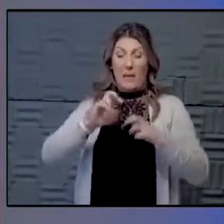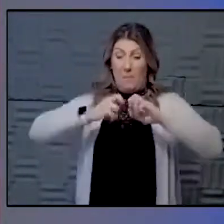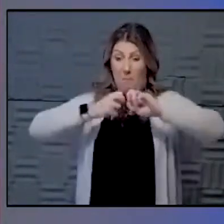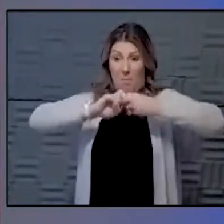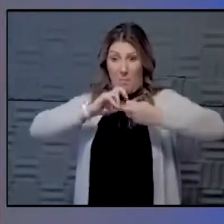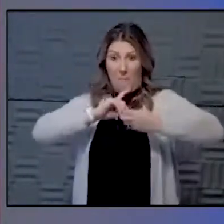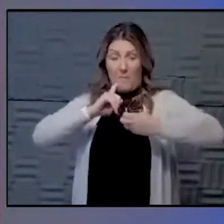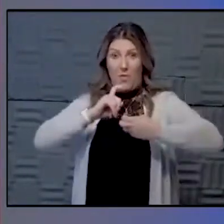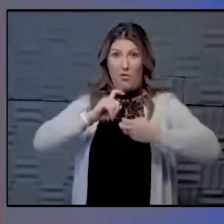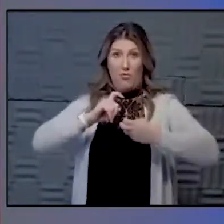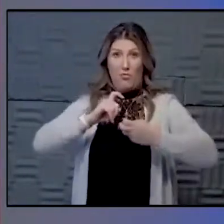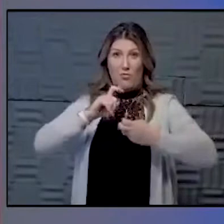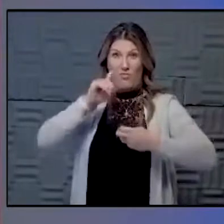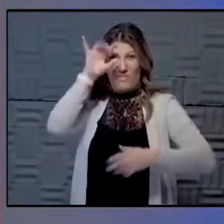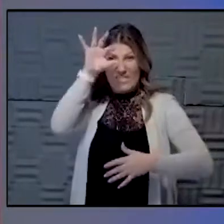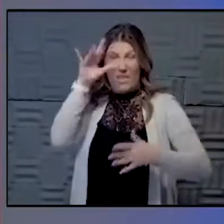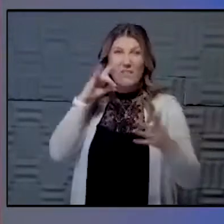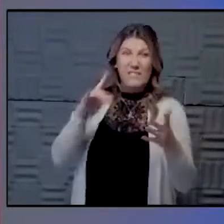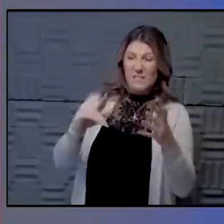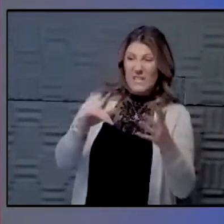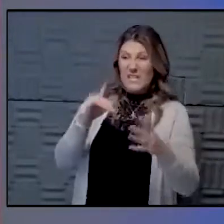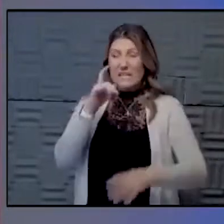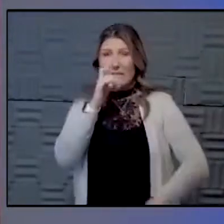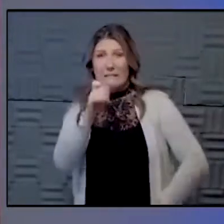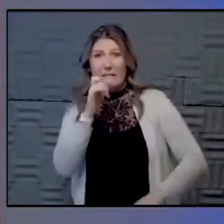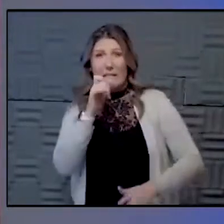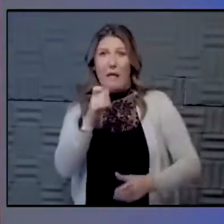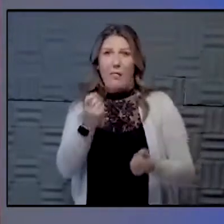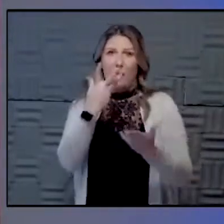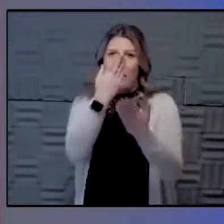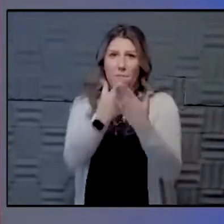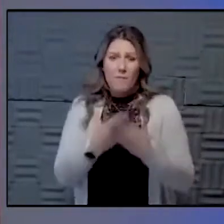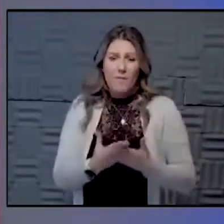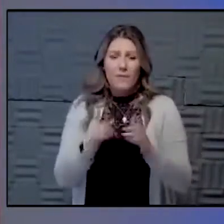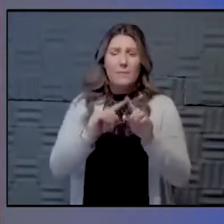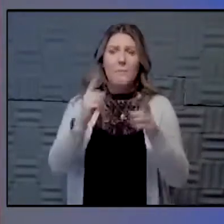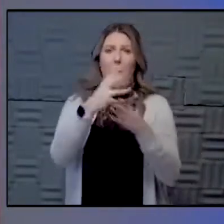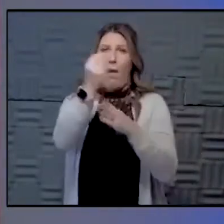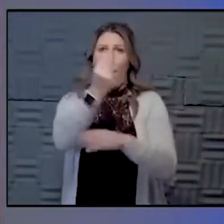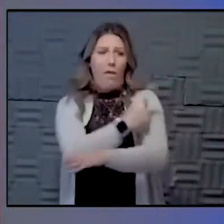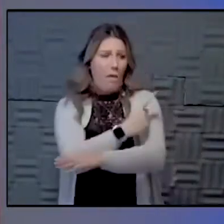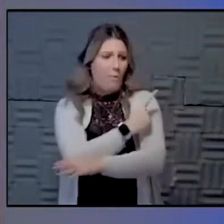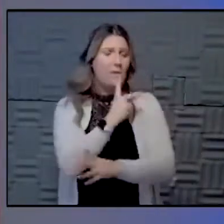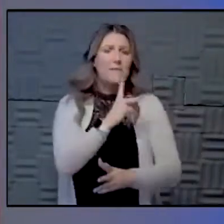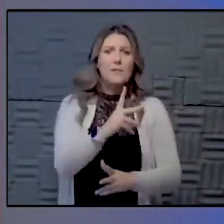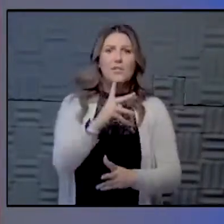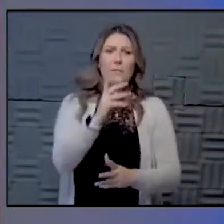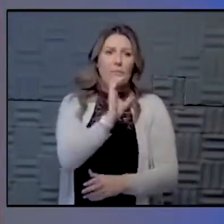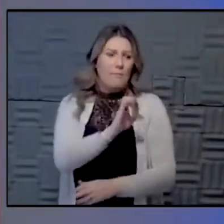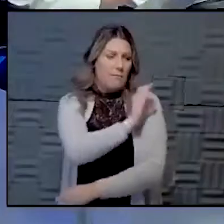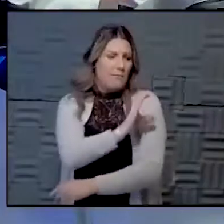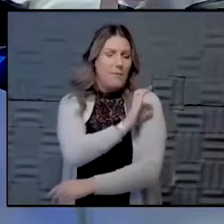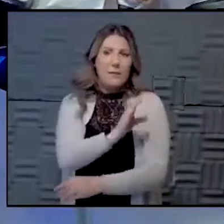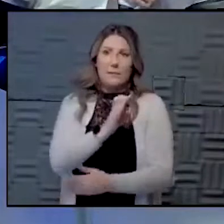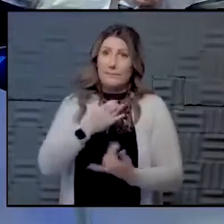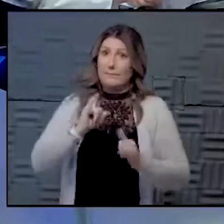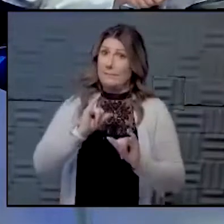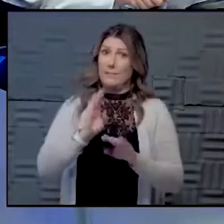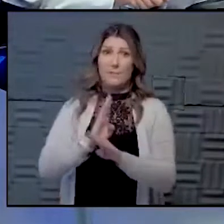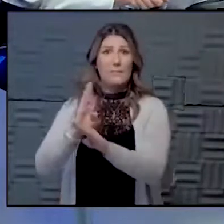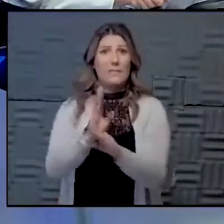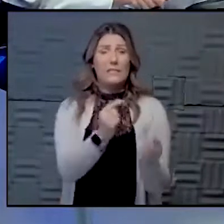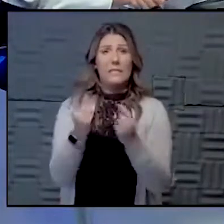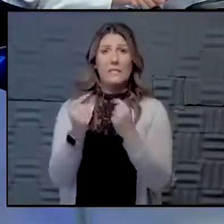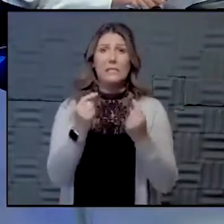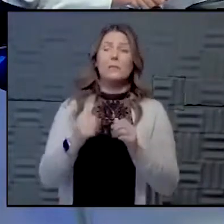hauler symptoms. And, you know, that information is still evolving, but this outpatient clinic seeing long haulers is still quite busy. Yeah, so